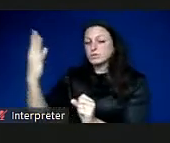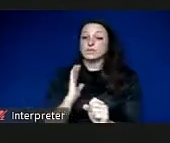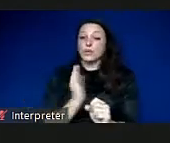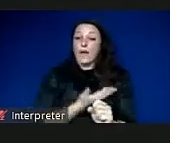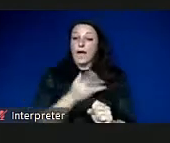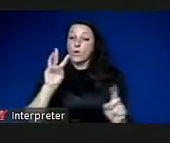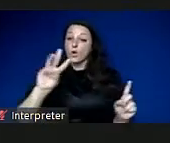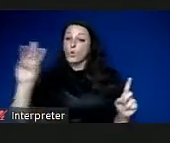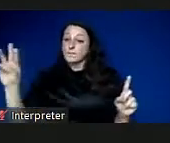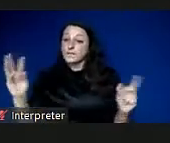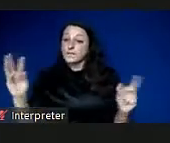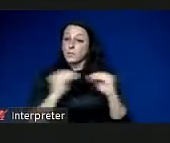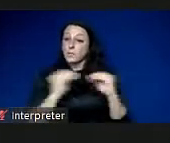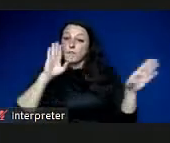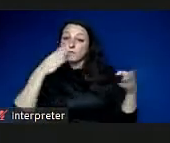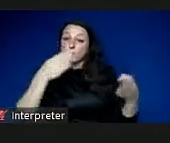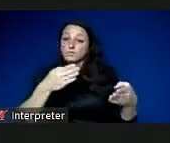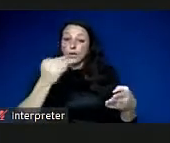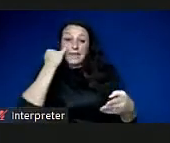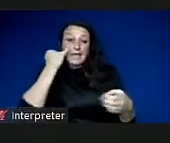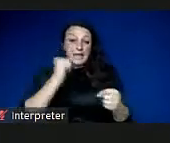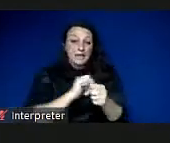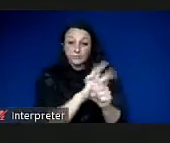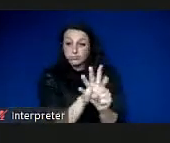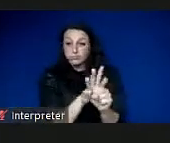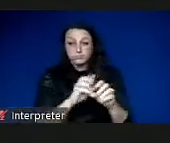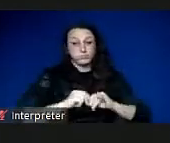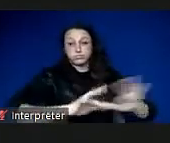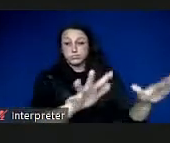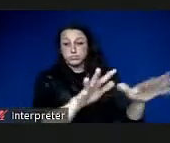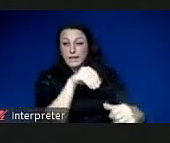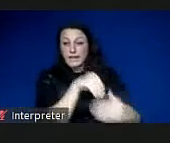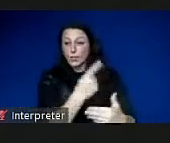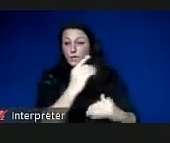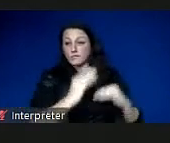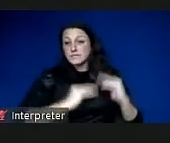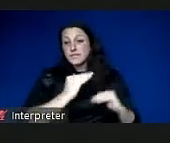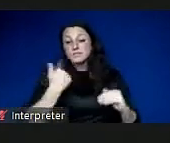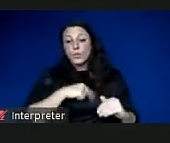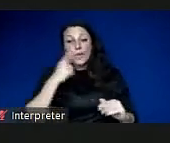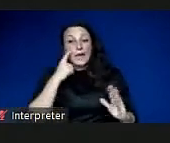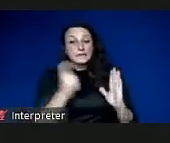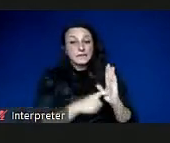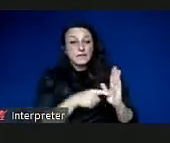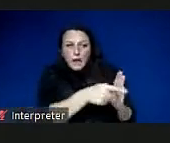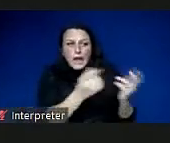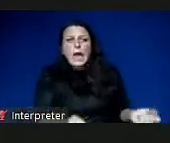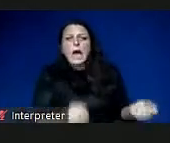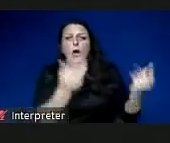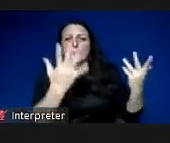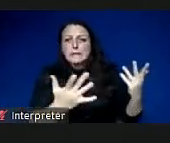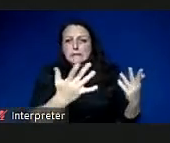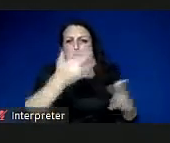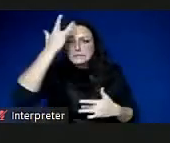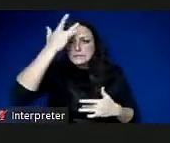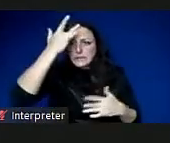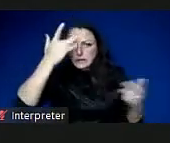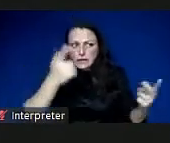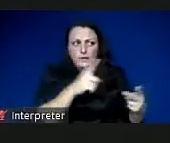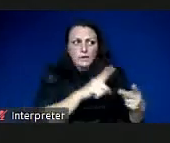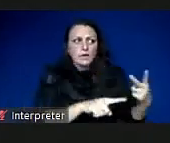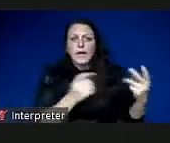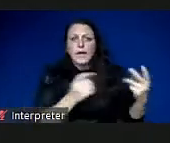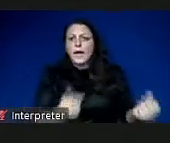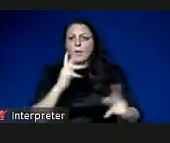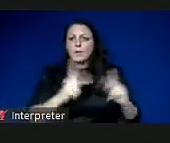is focused around outbreaks. So when we identify an outbreak in a facility, what the case counts look like, what the number of residents